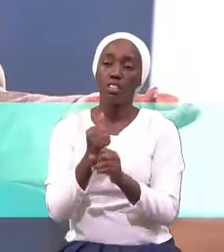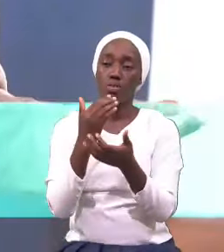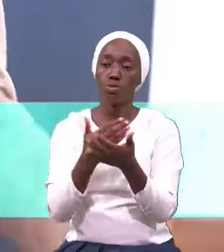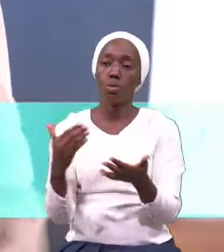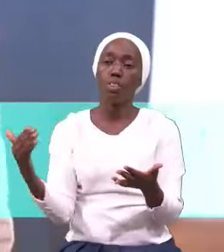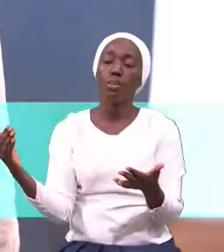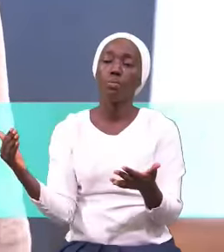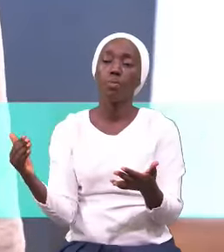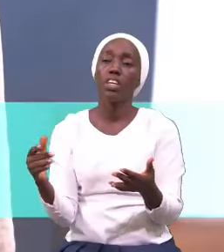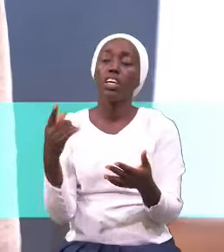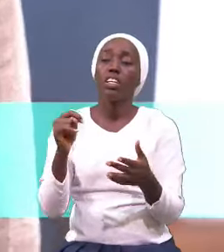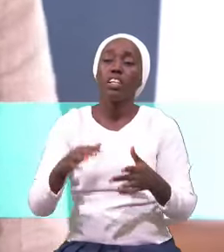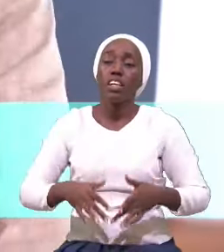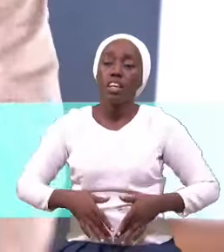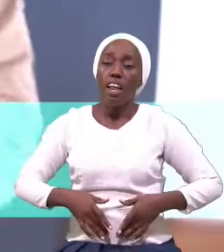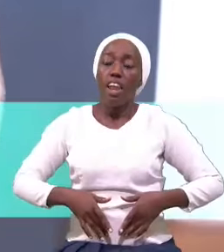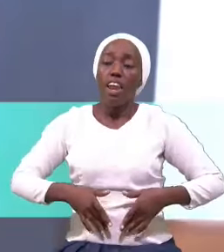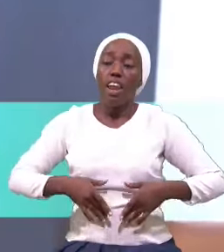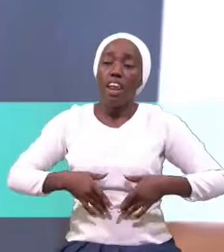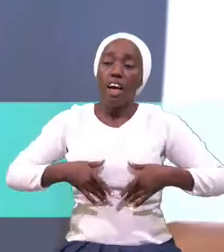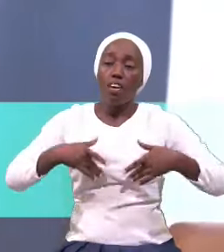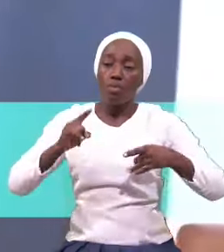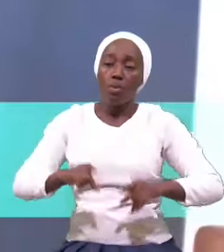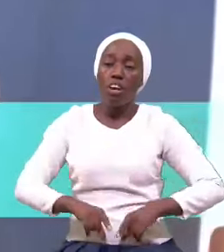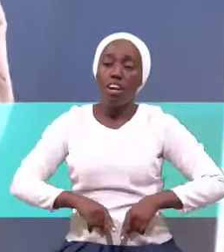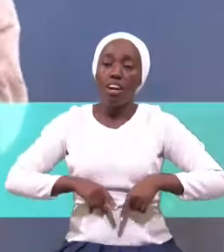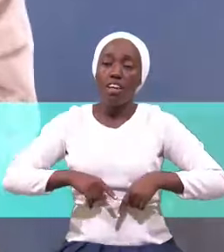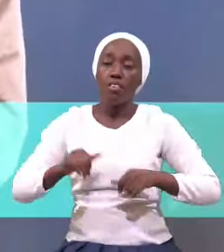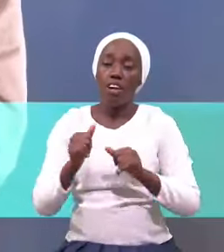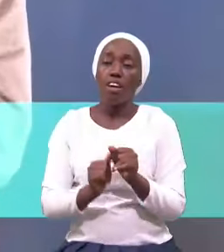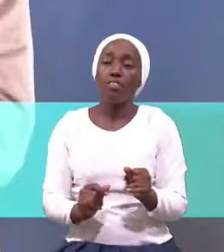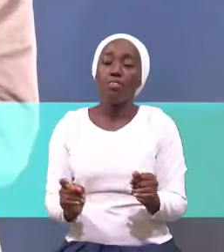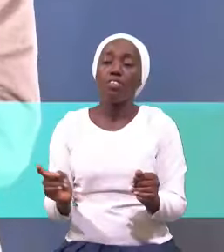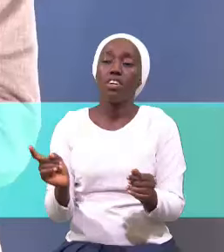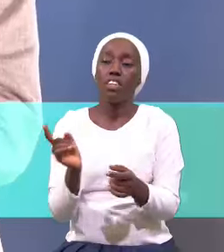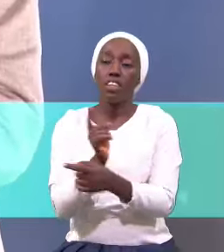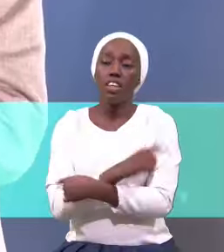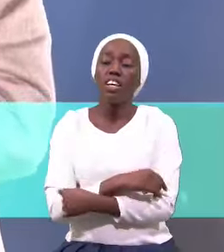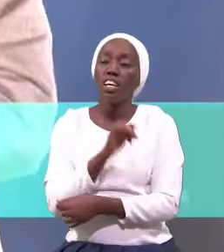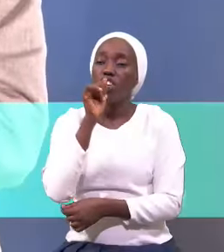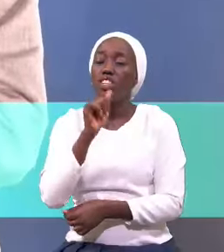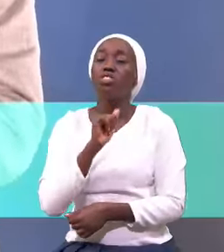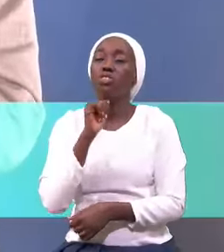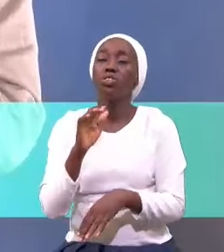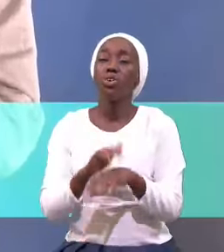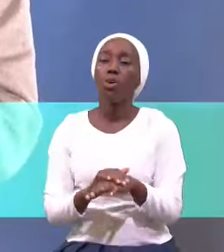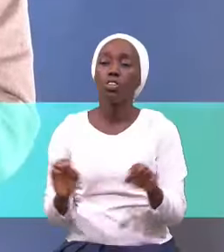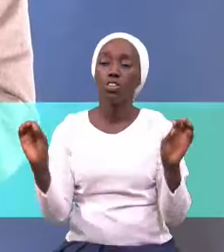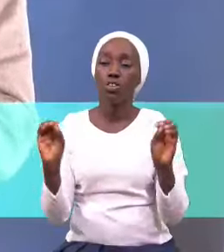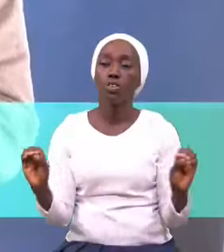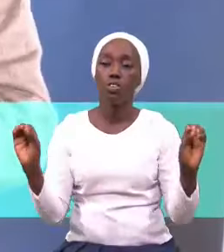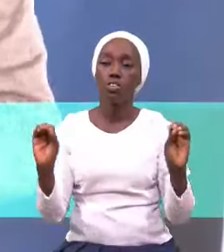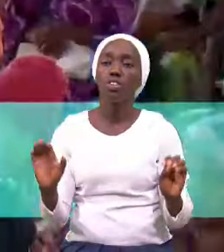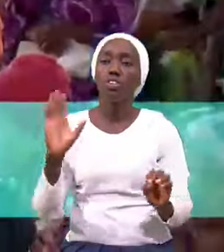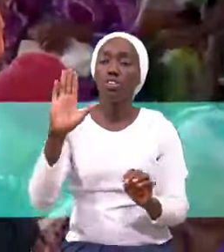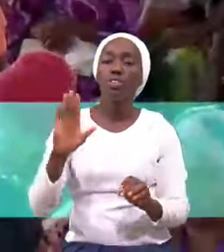And the life you live every day, it's not for nothing. Your life will amount